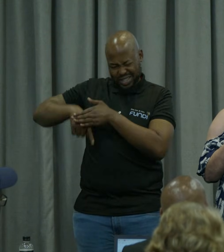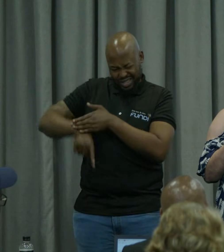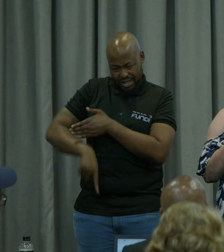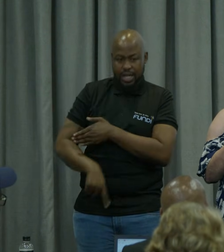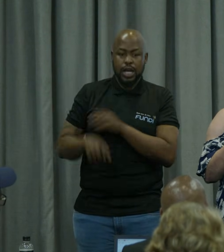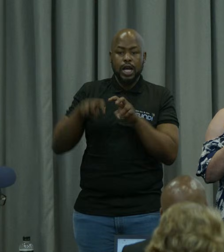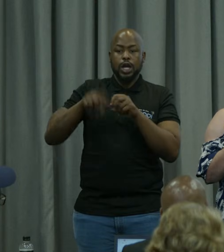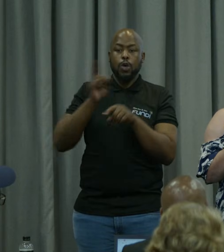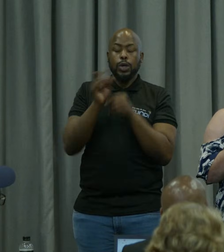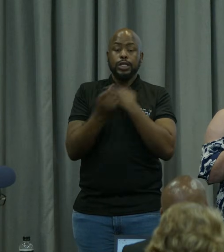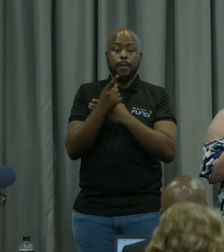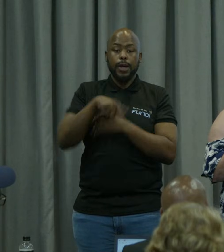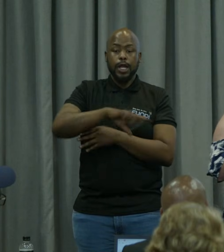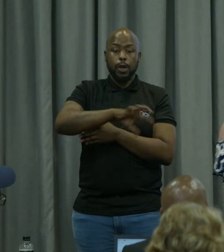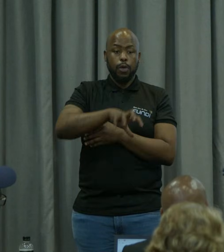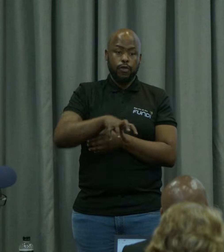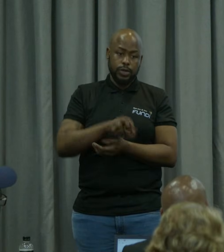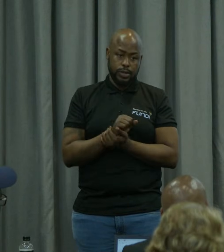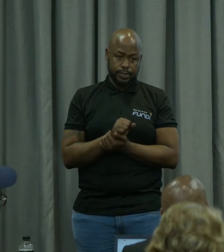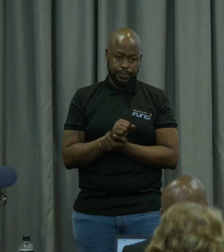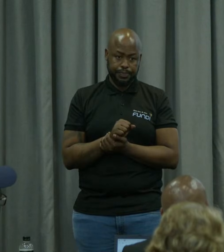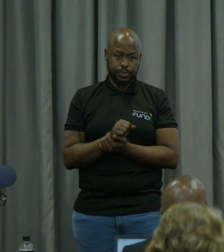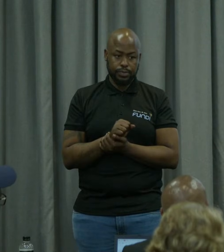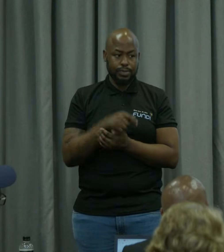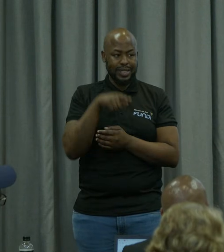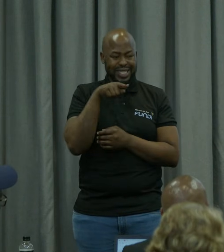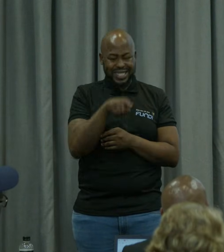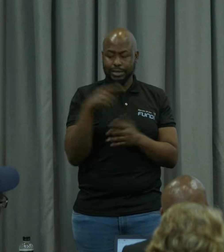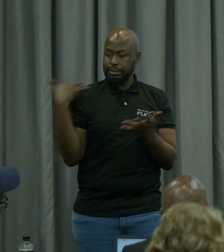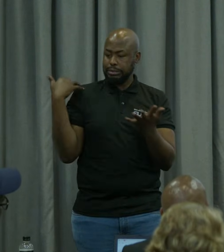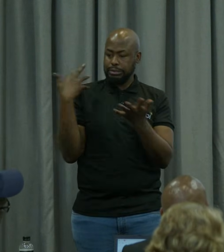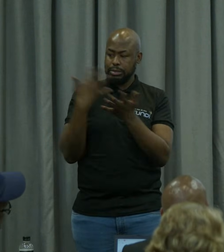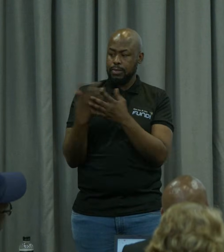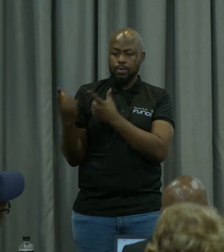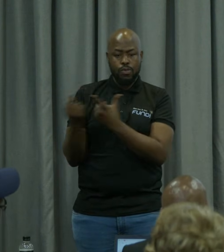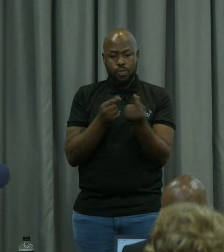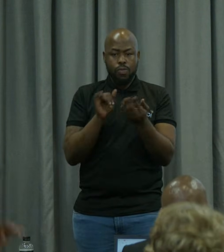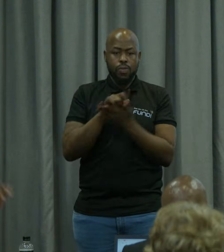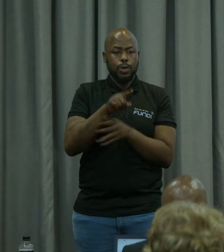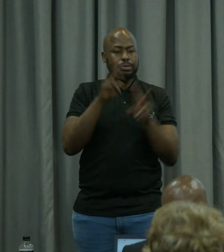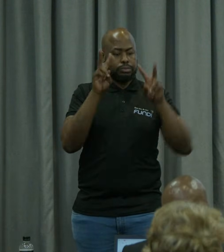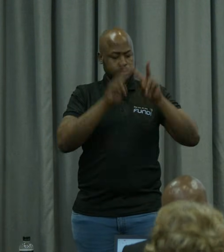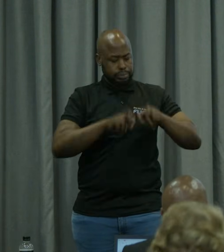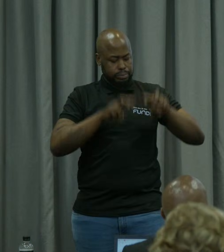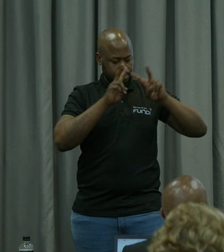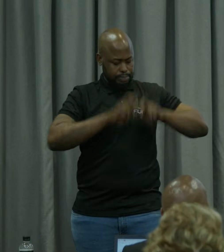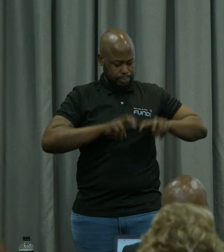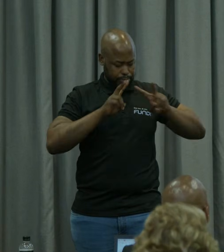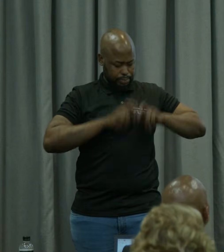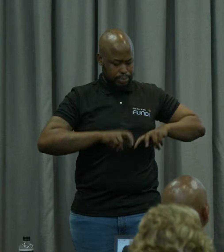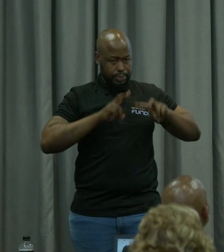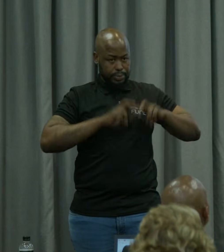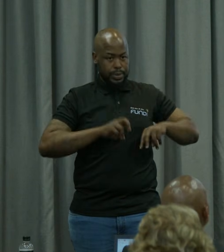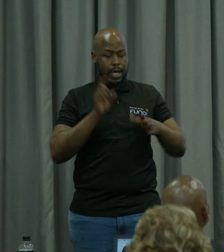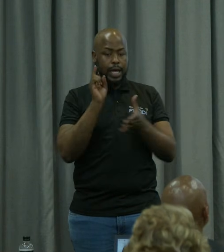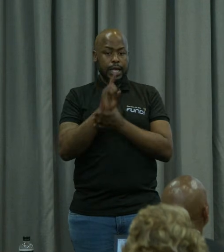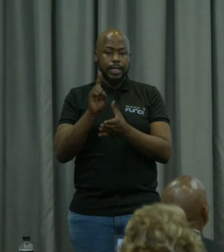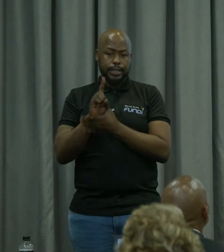in the provinces, okay? And that is what she's been doing. She's been checking the